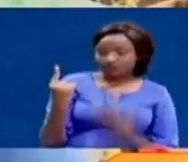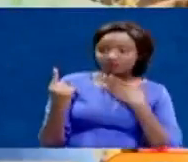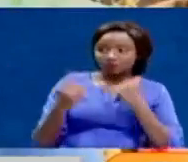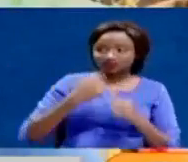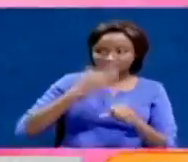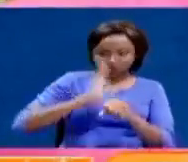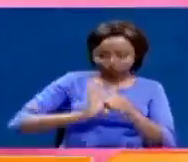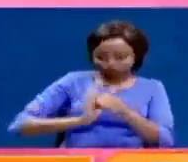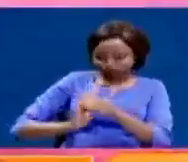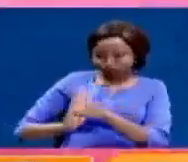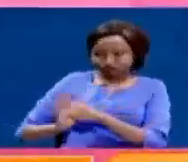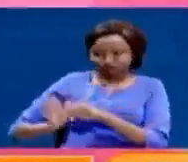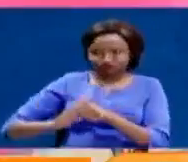umkatie.